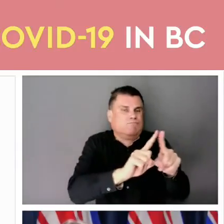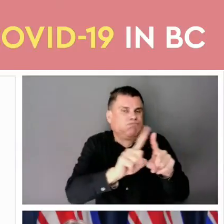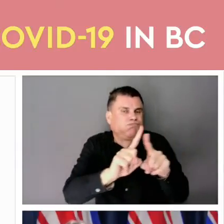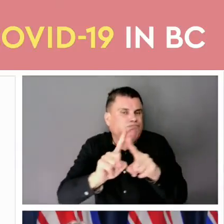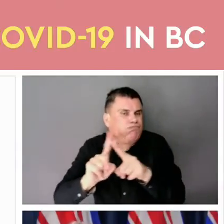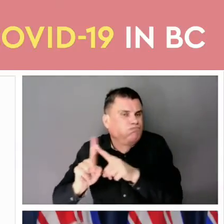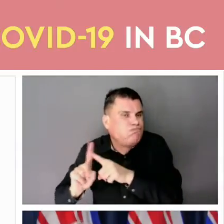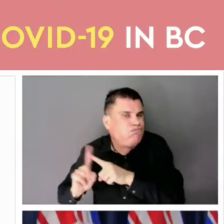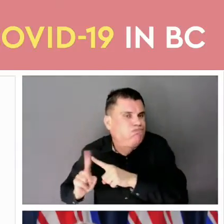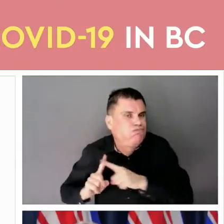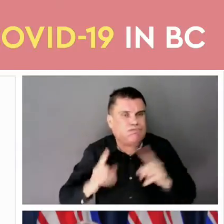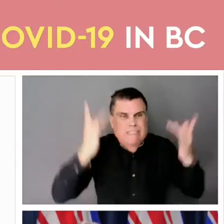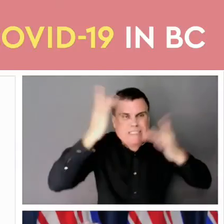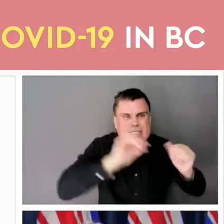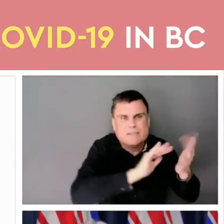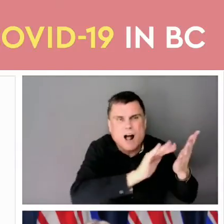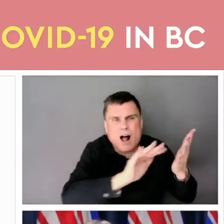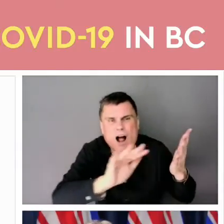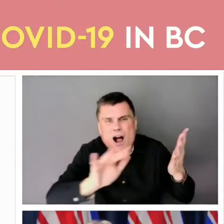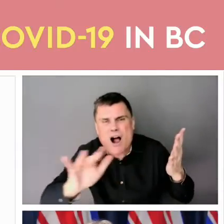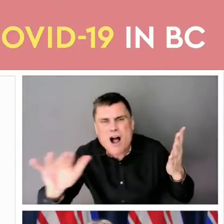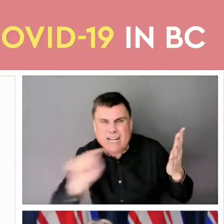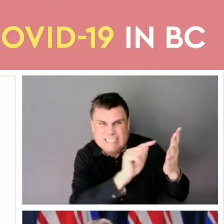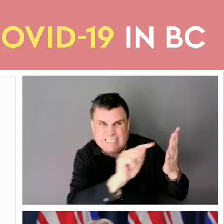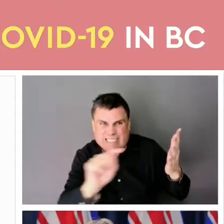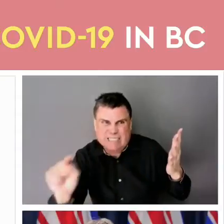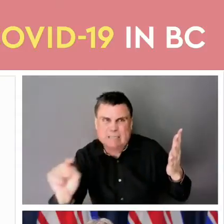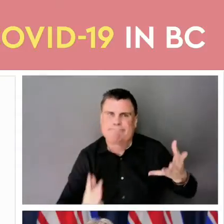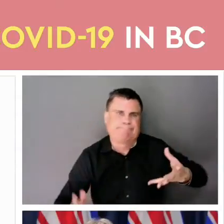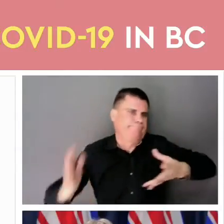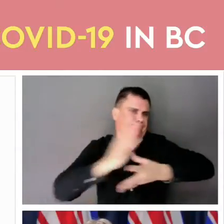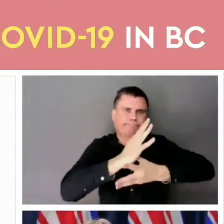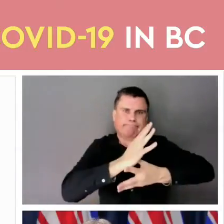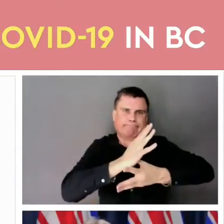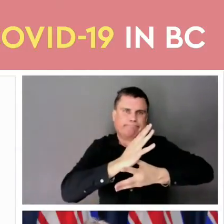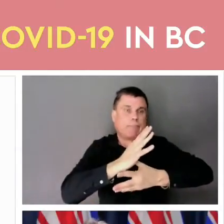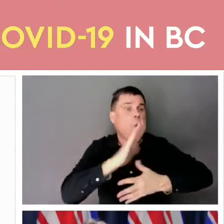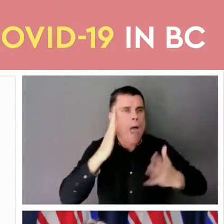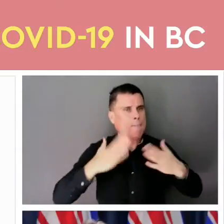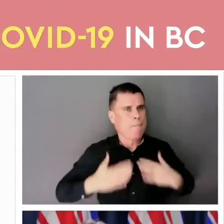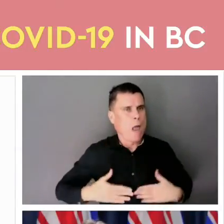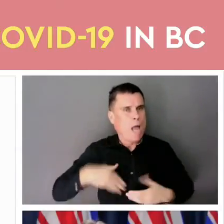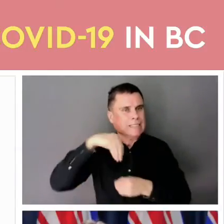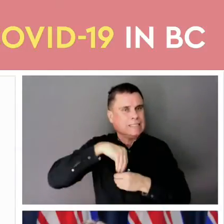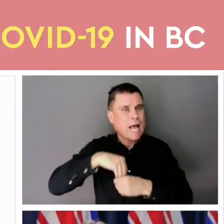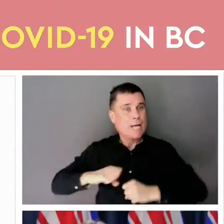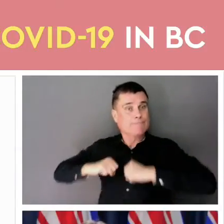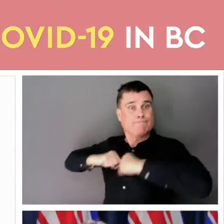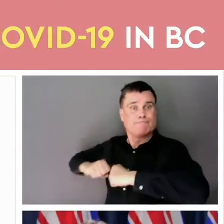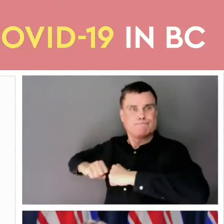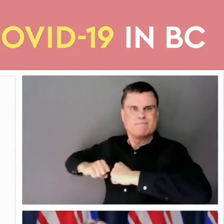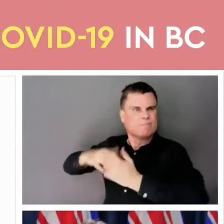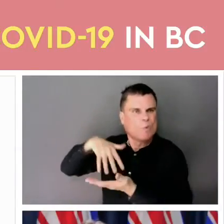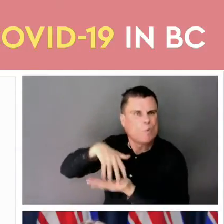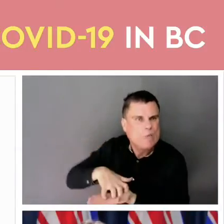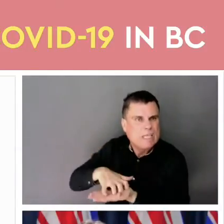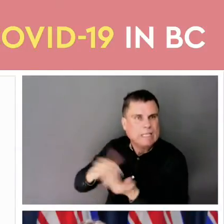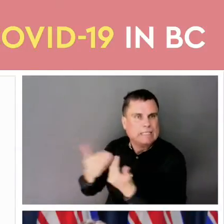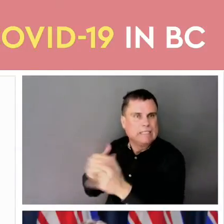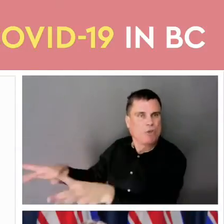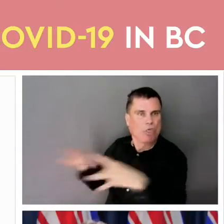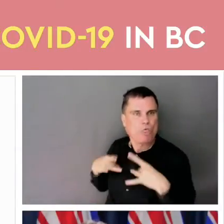autoimmune conditions. People have had a splenectomy. When you remove your spleen, people are much more vulnerable to different